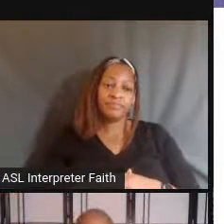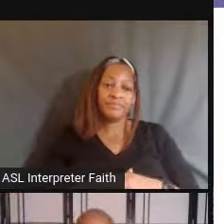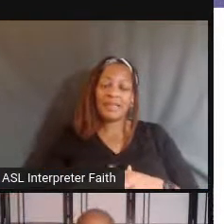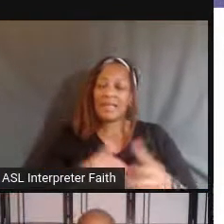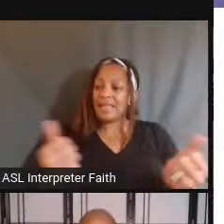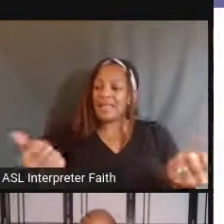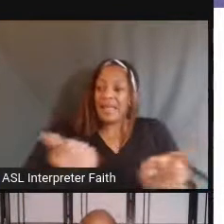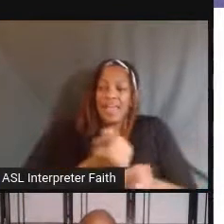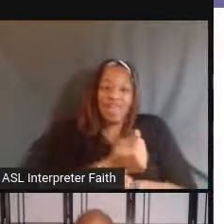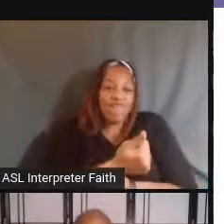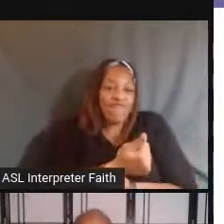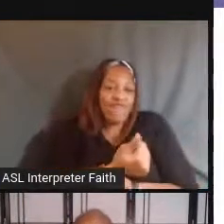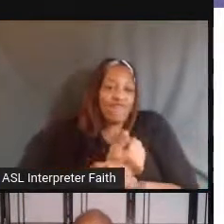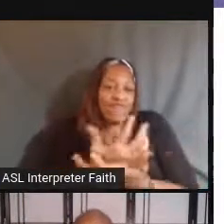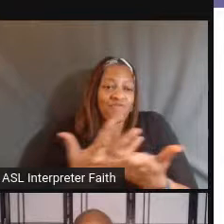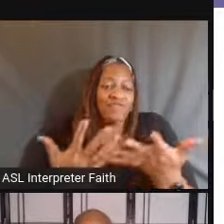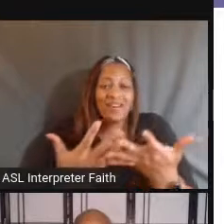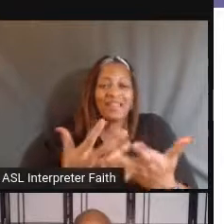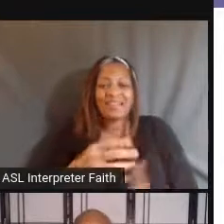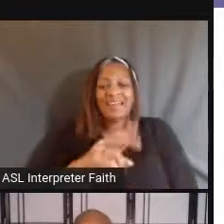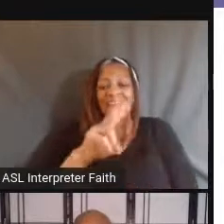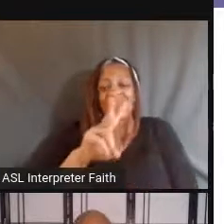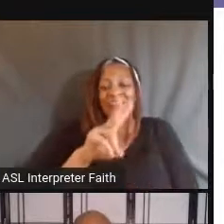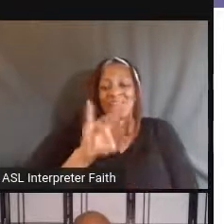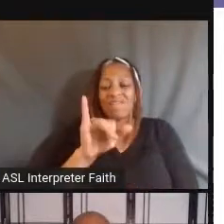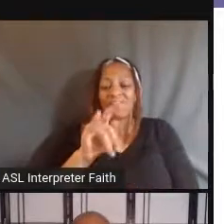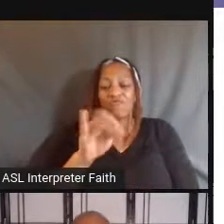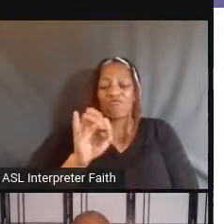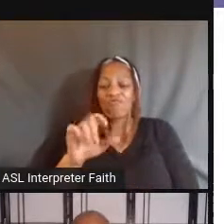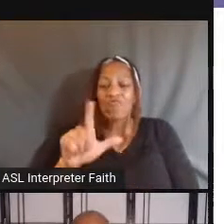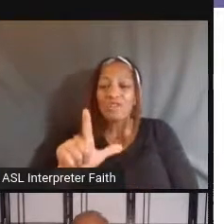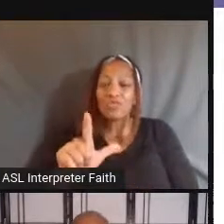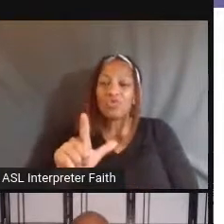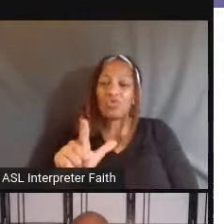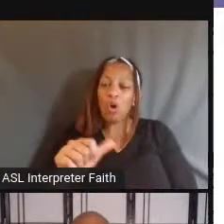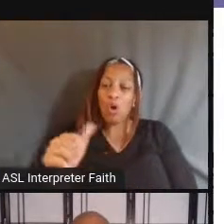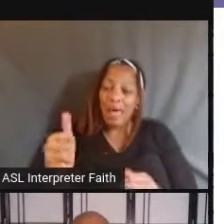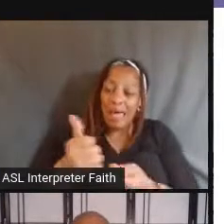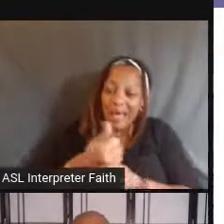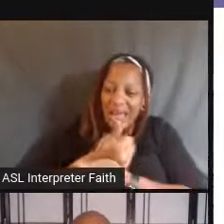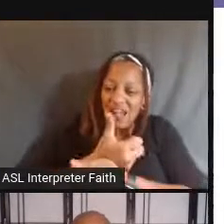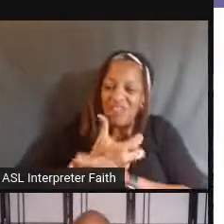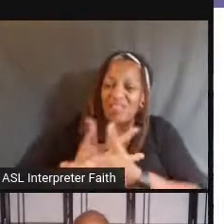all of its visceral, gritty